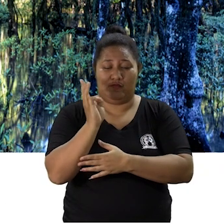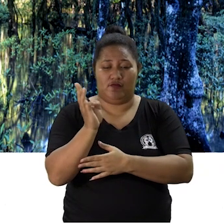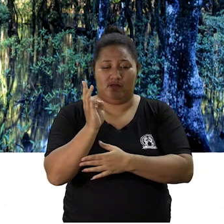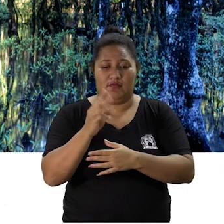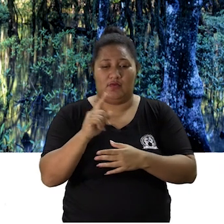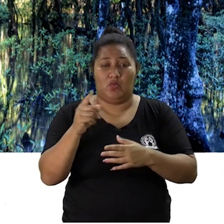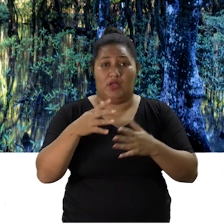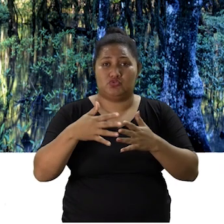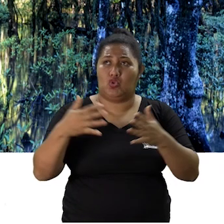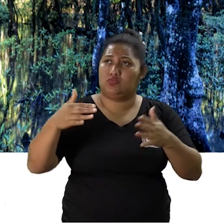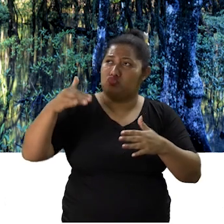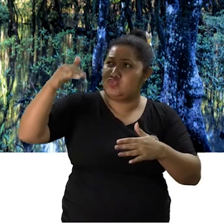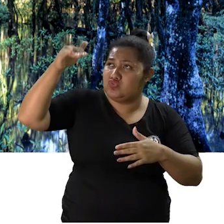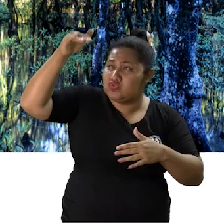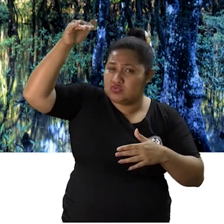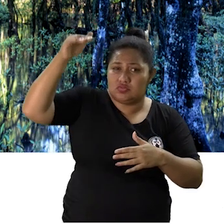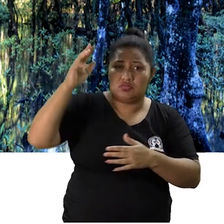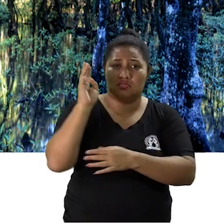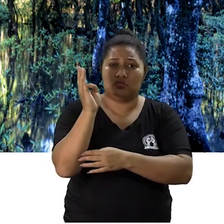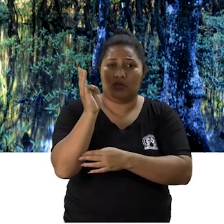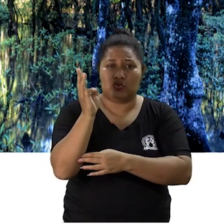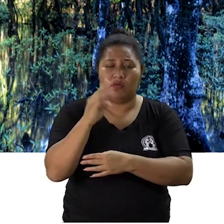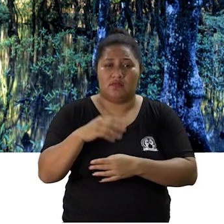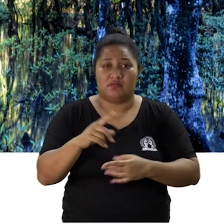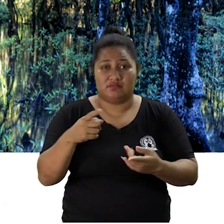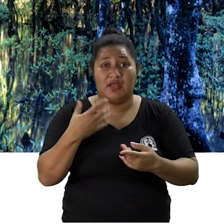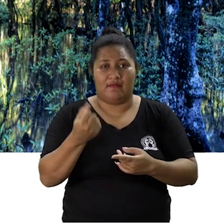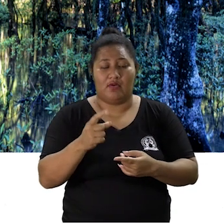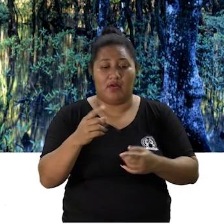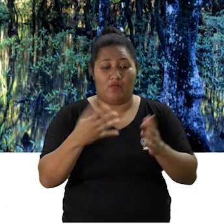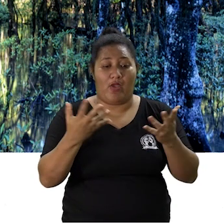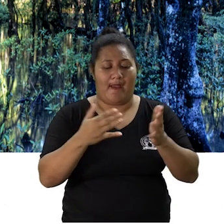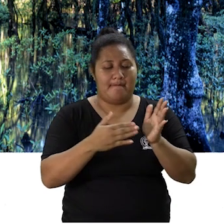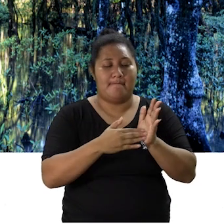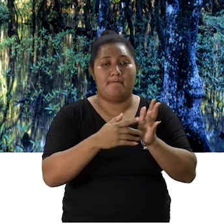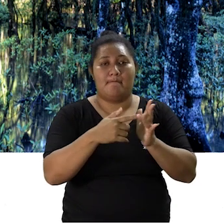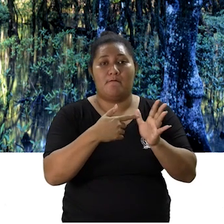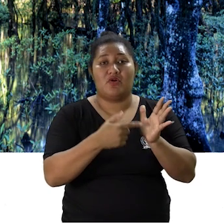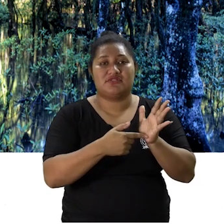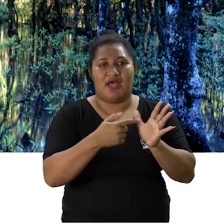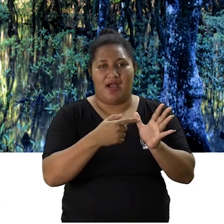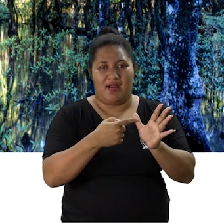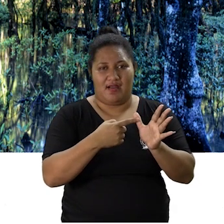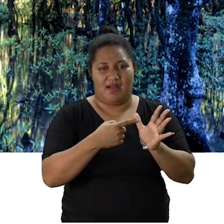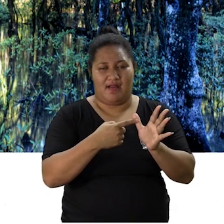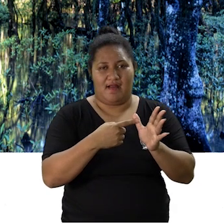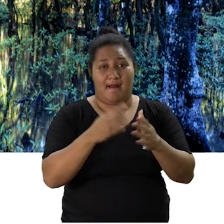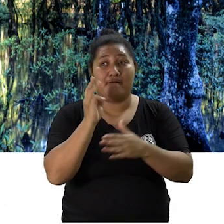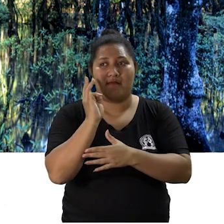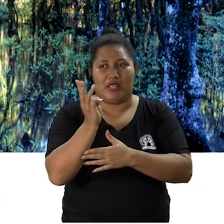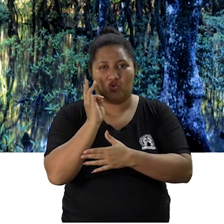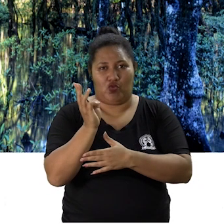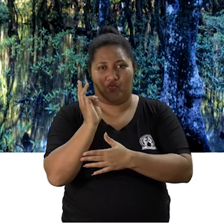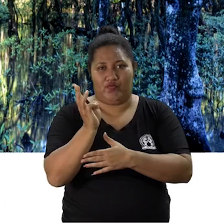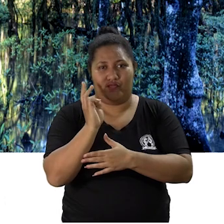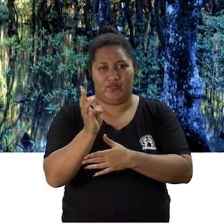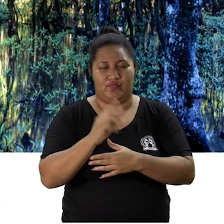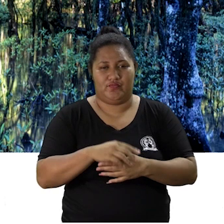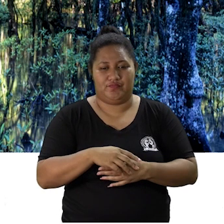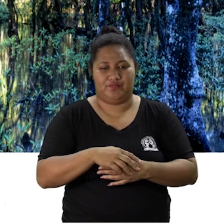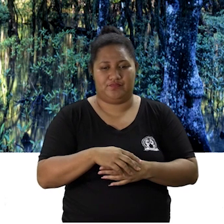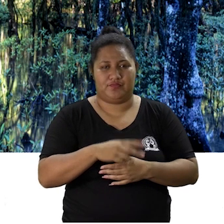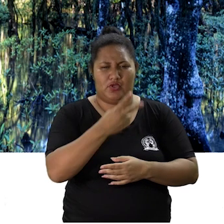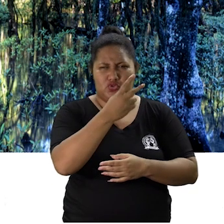the taller mangroves. And there you have it. Mota'a Mangrove Conservation Project in